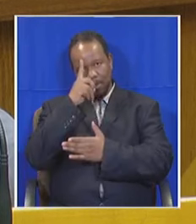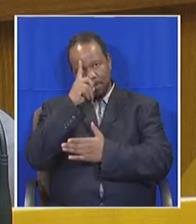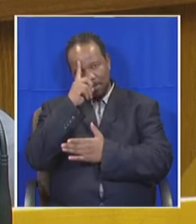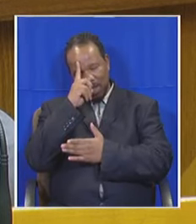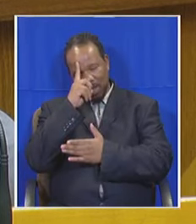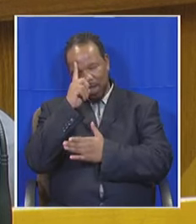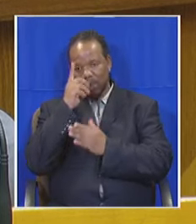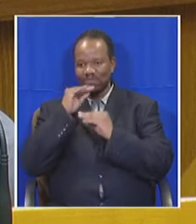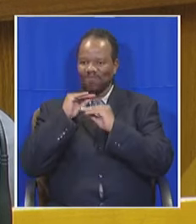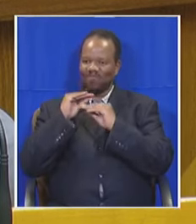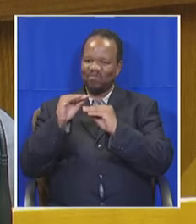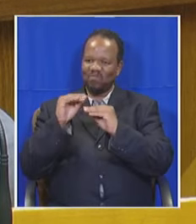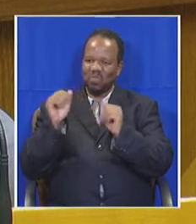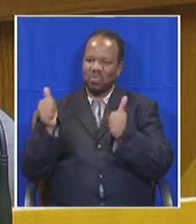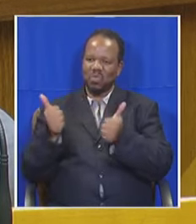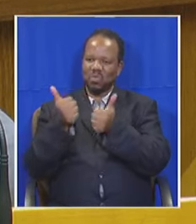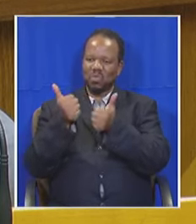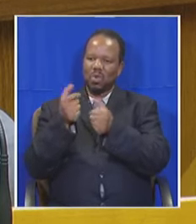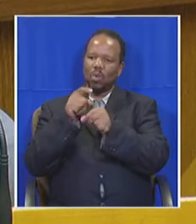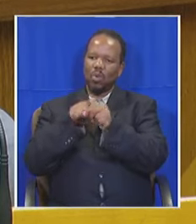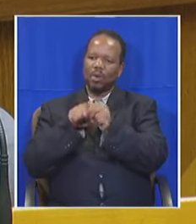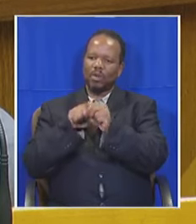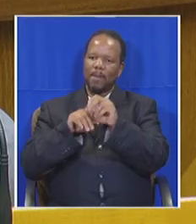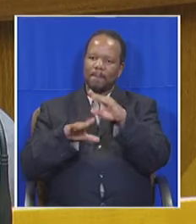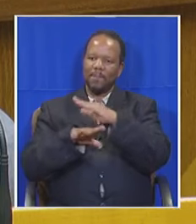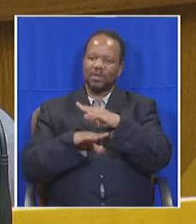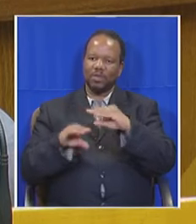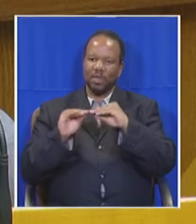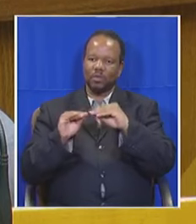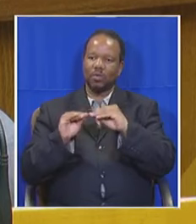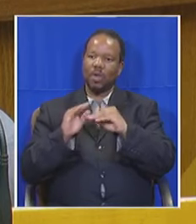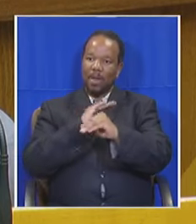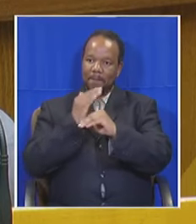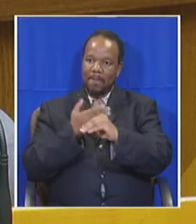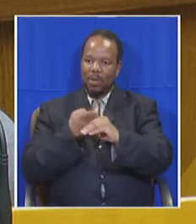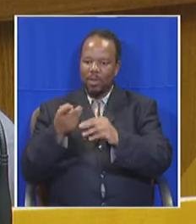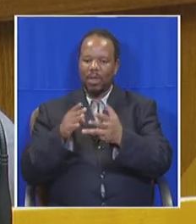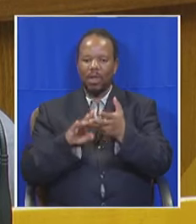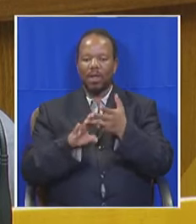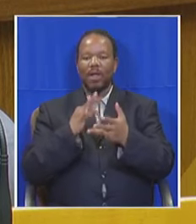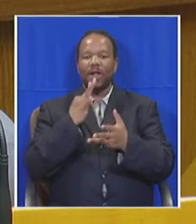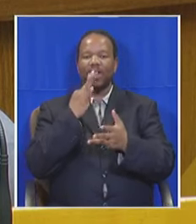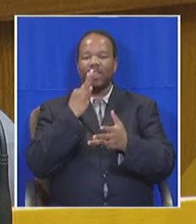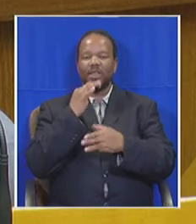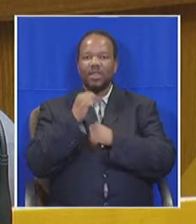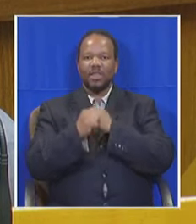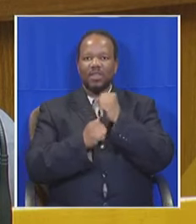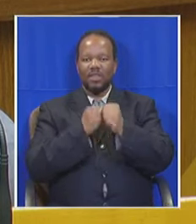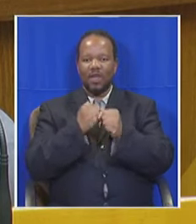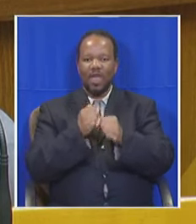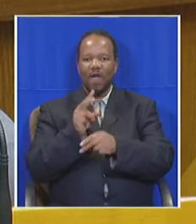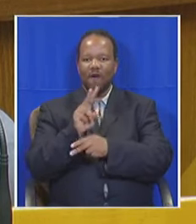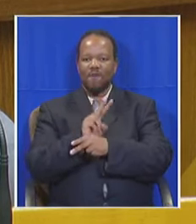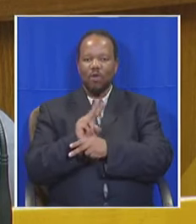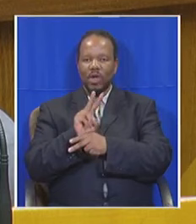quality basic education, which will empower learners to succeed. We'll provide a free year of vocational training to all matriculants.